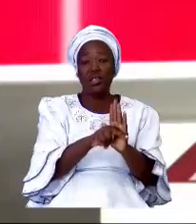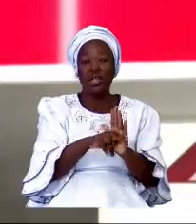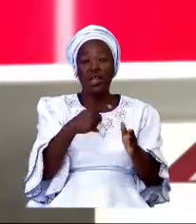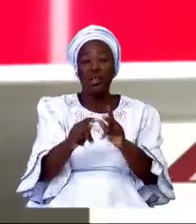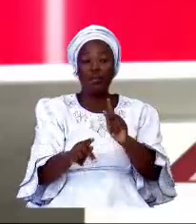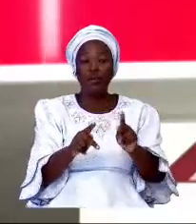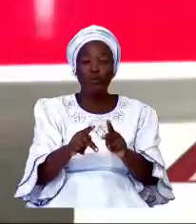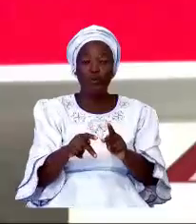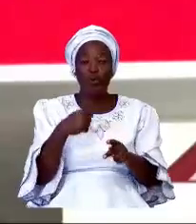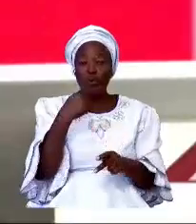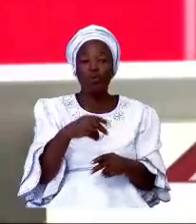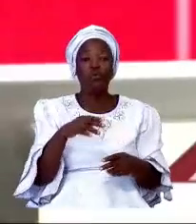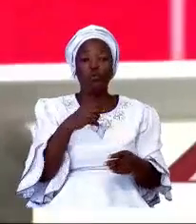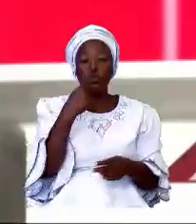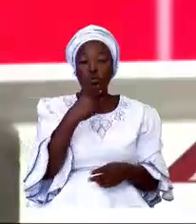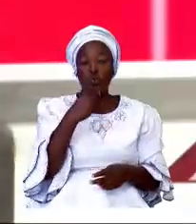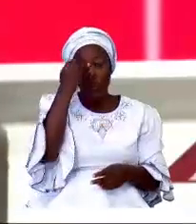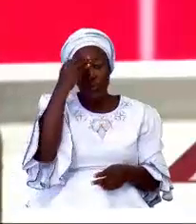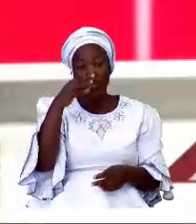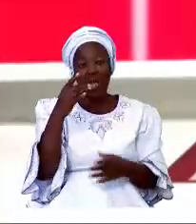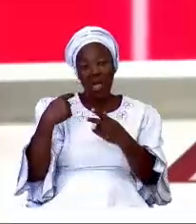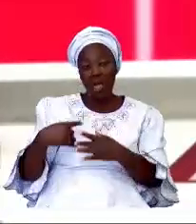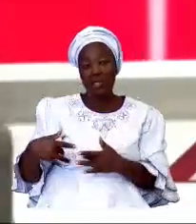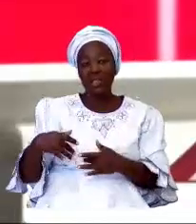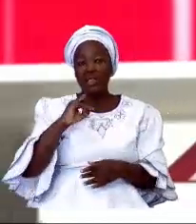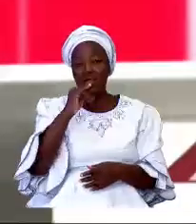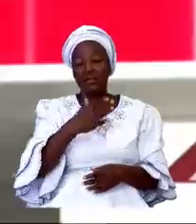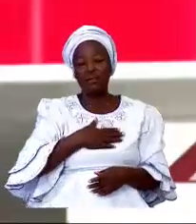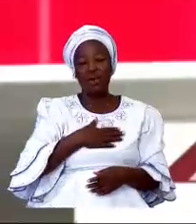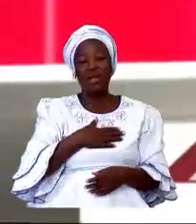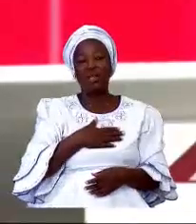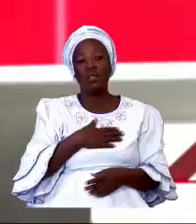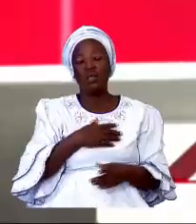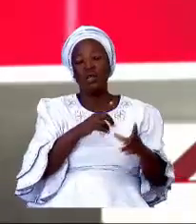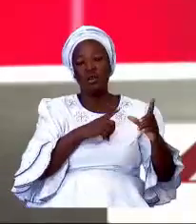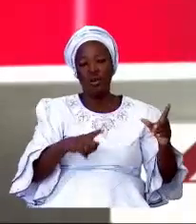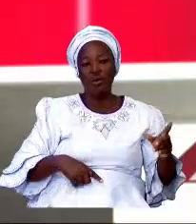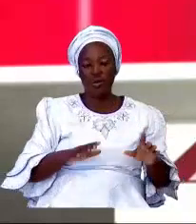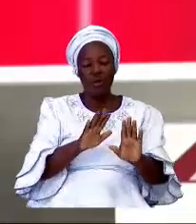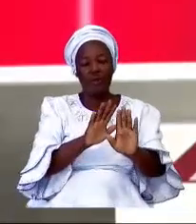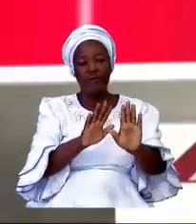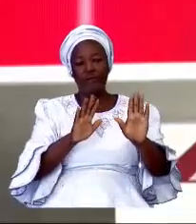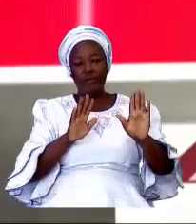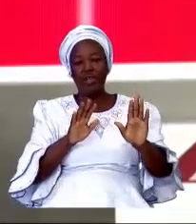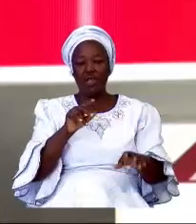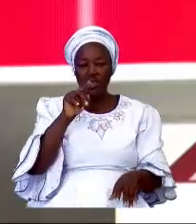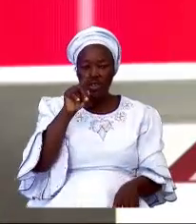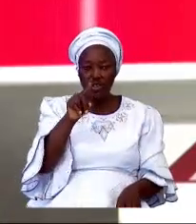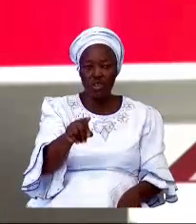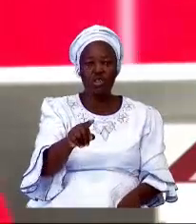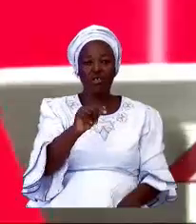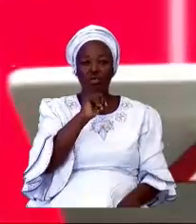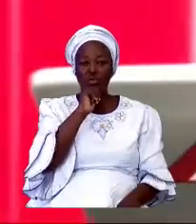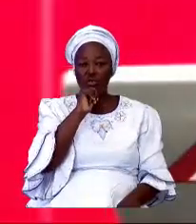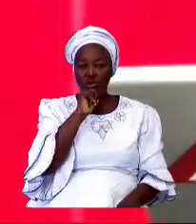ye that know righteousness, the people in whose heart is my law.